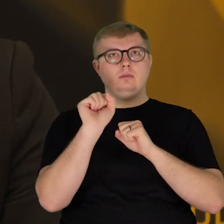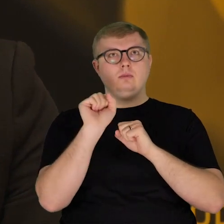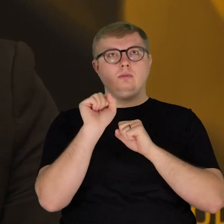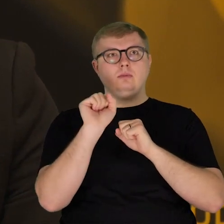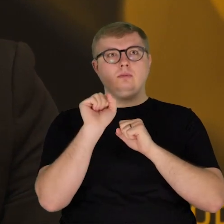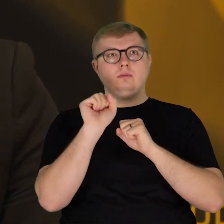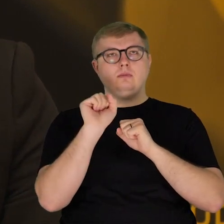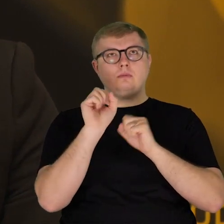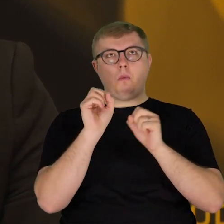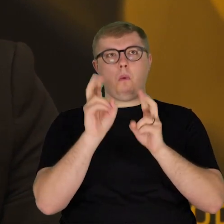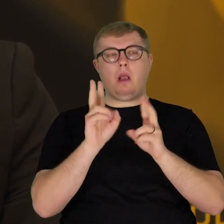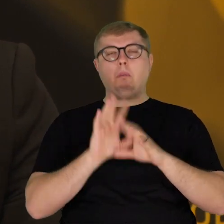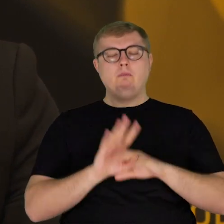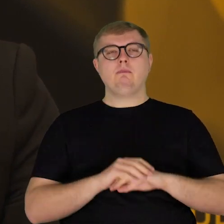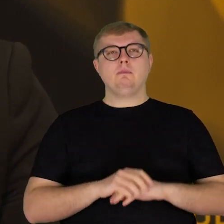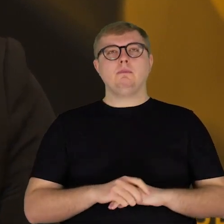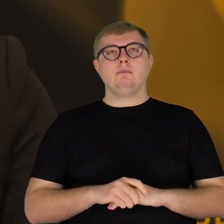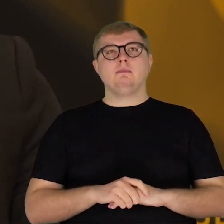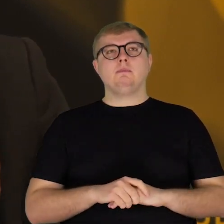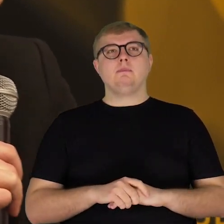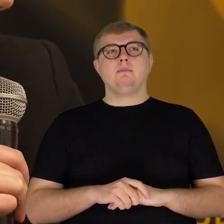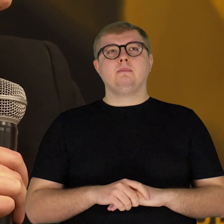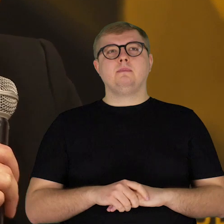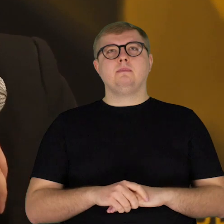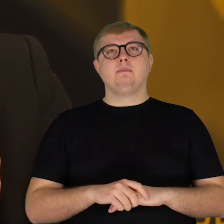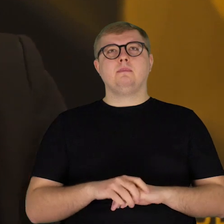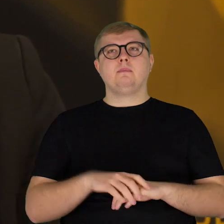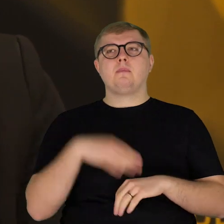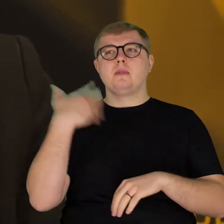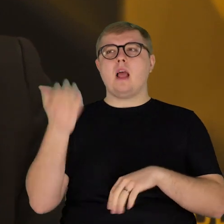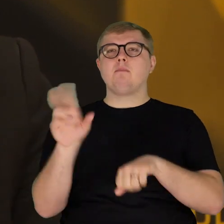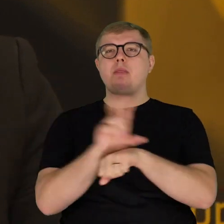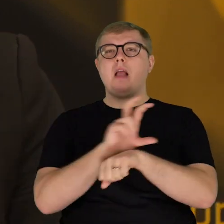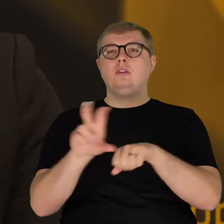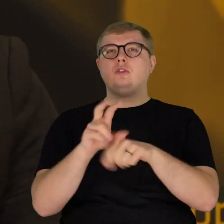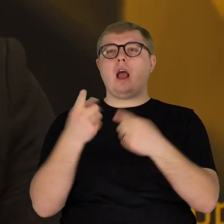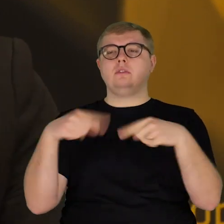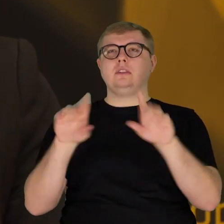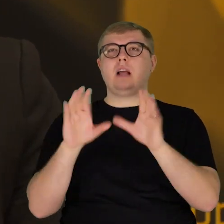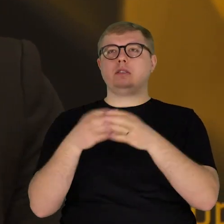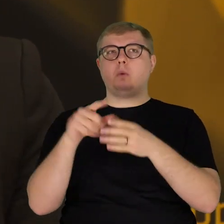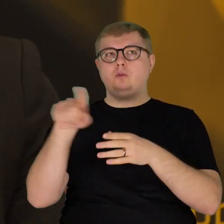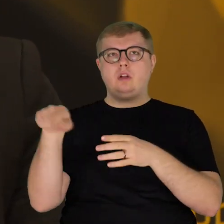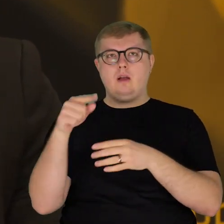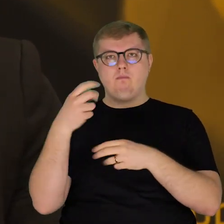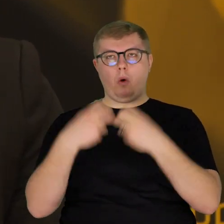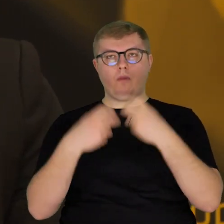Okay, I will let know the technical crew that we have a problem. Jamie cannot hear us.